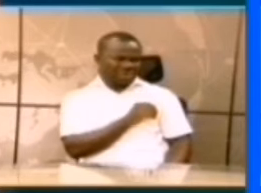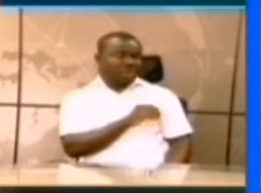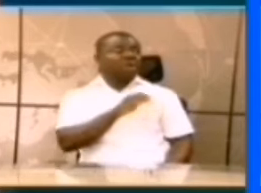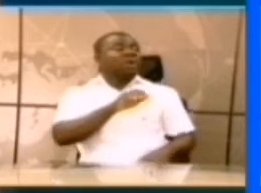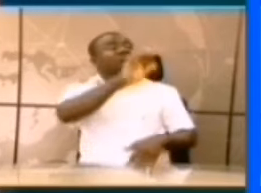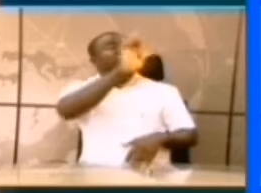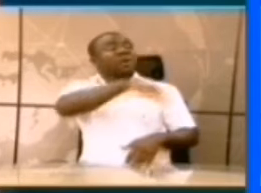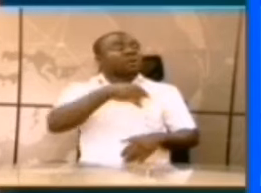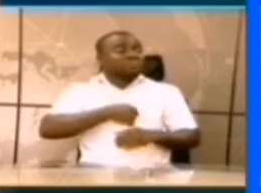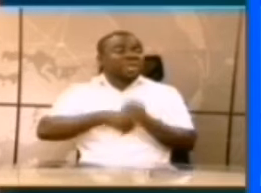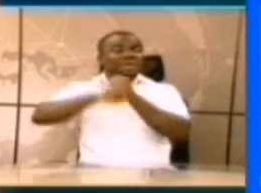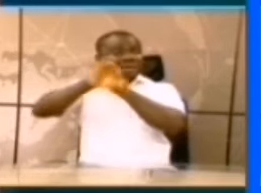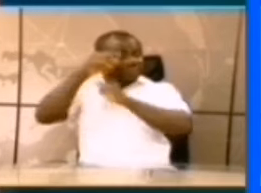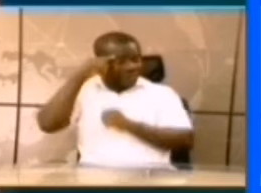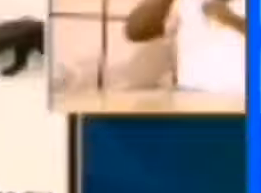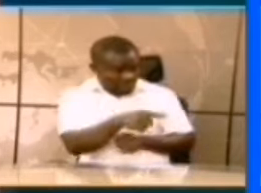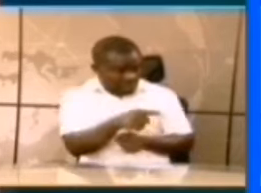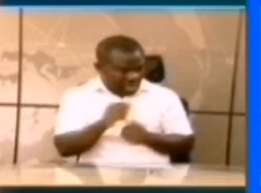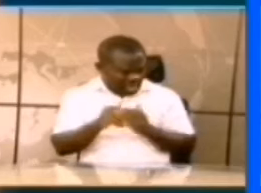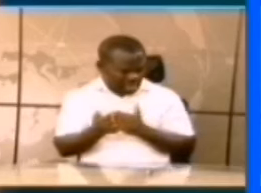What is it now to the Mitubi?